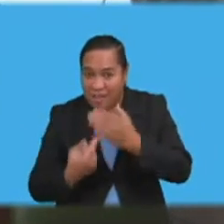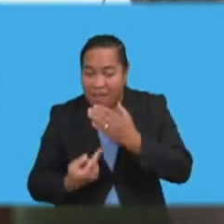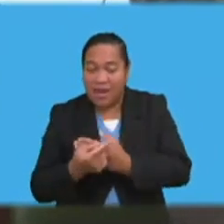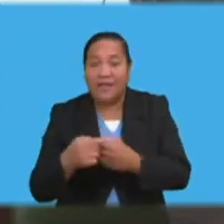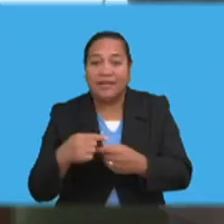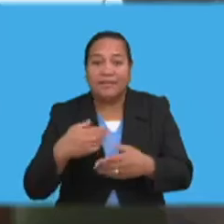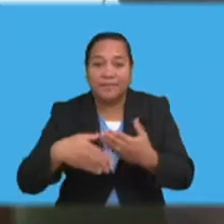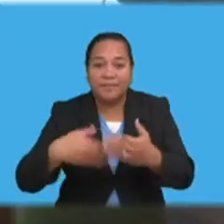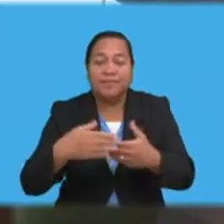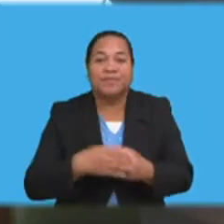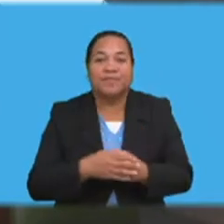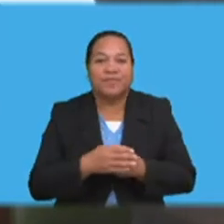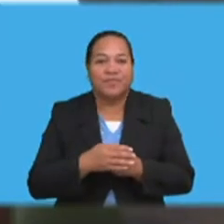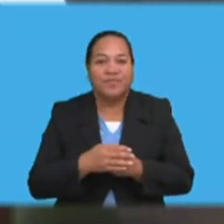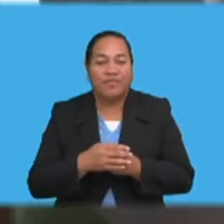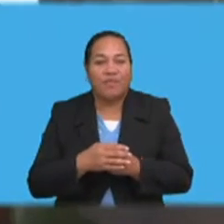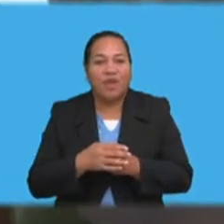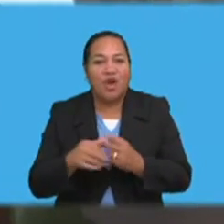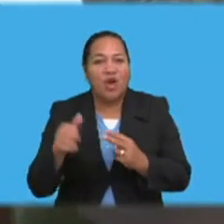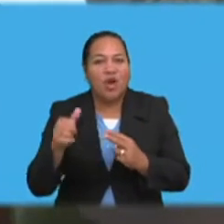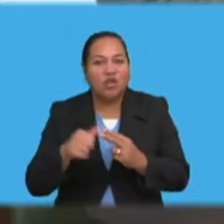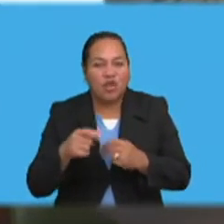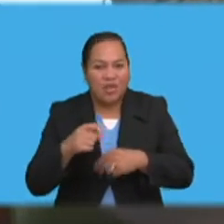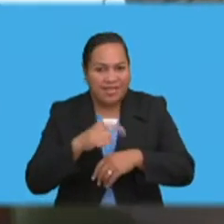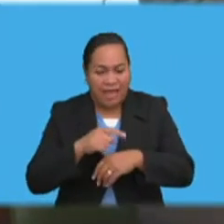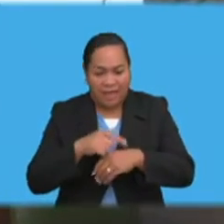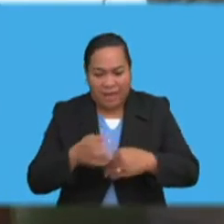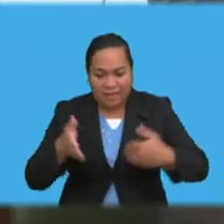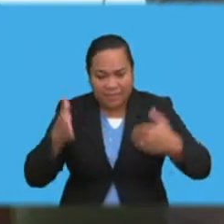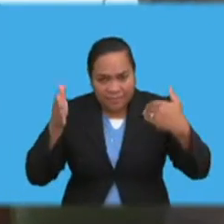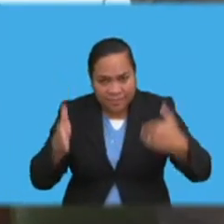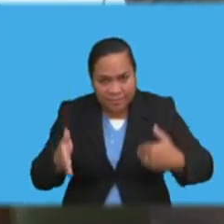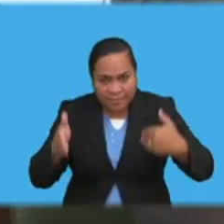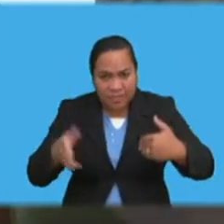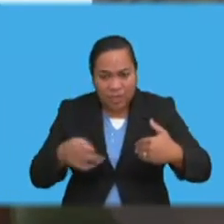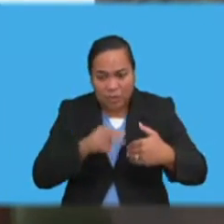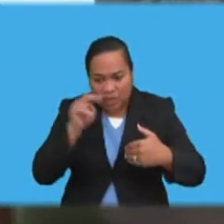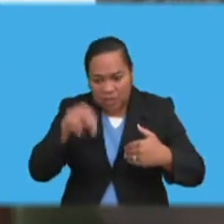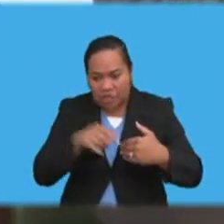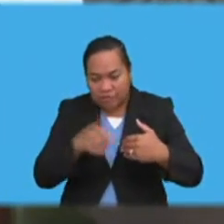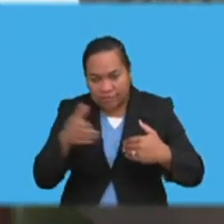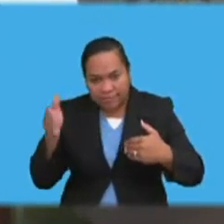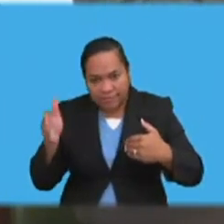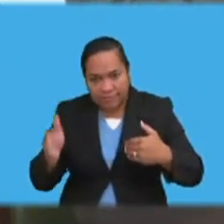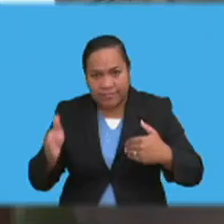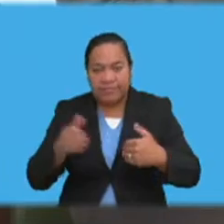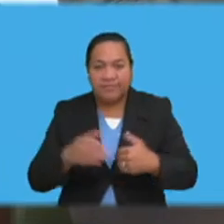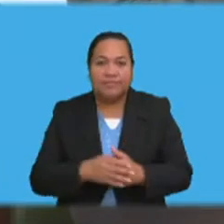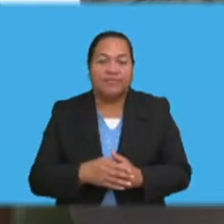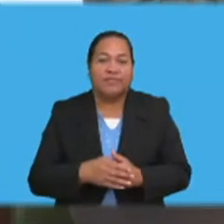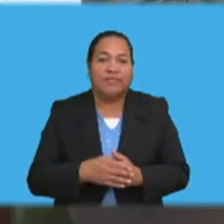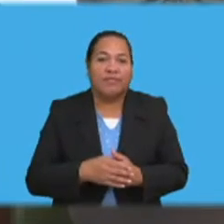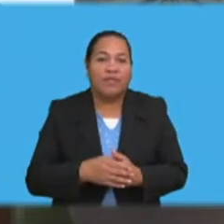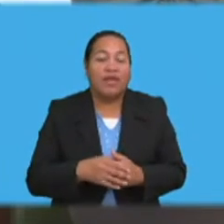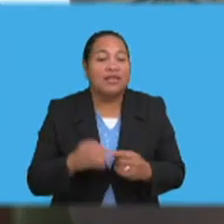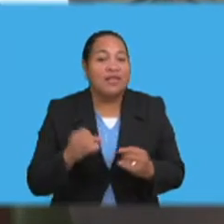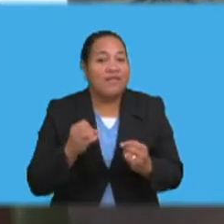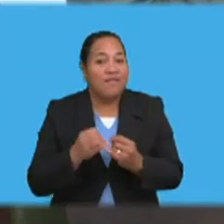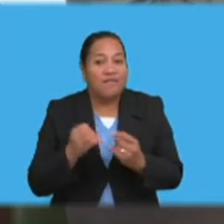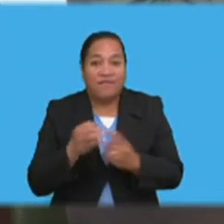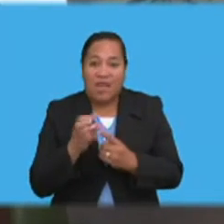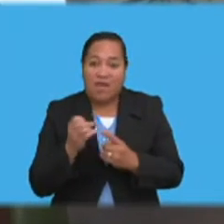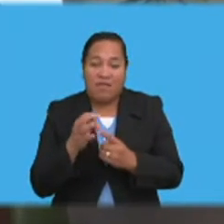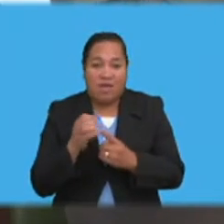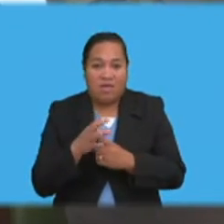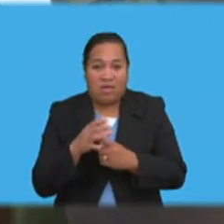of course the timelines that are involved as well. So that is very, very critical,